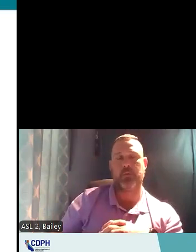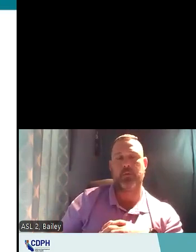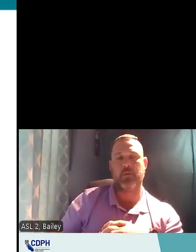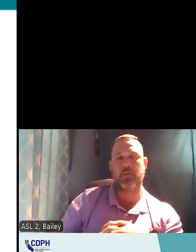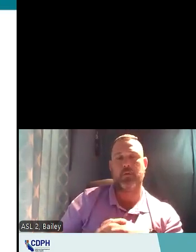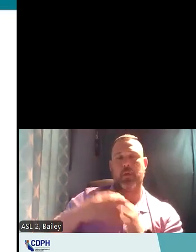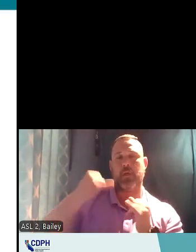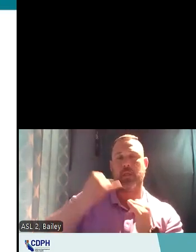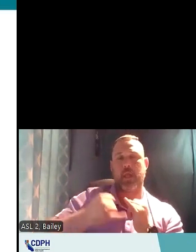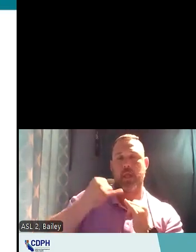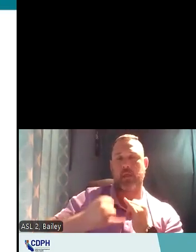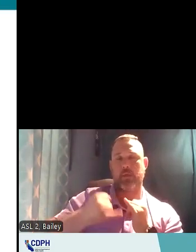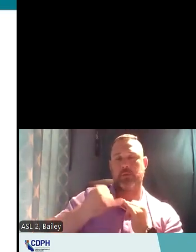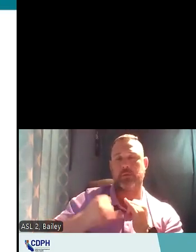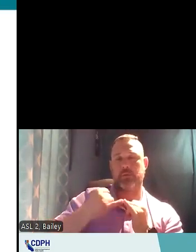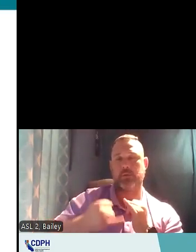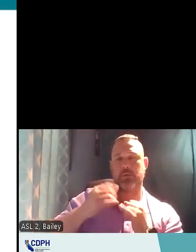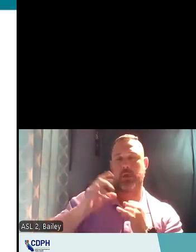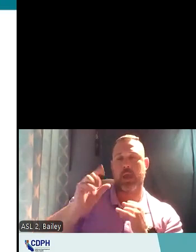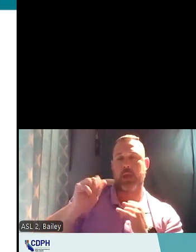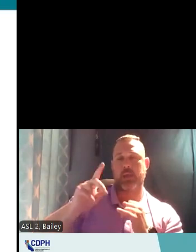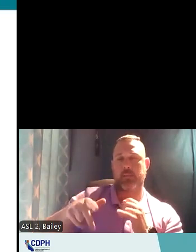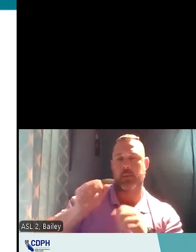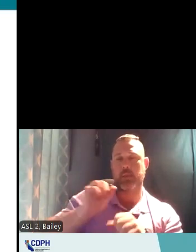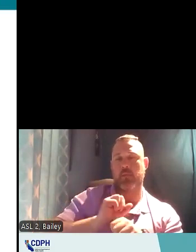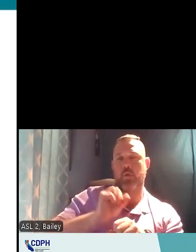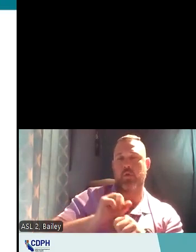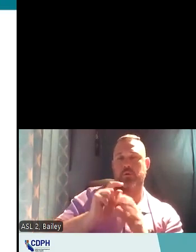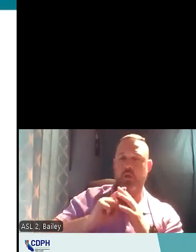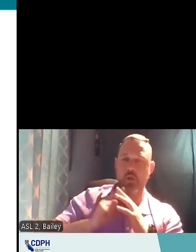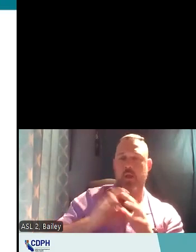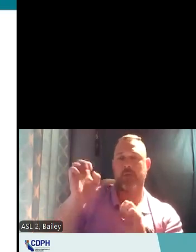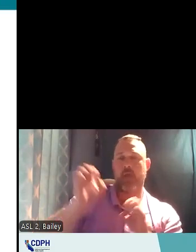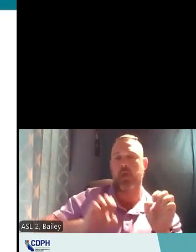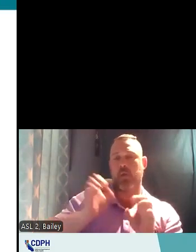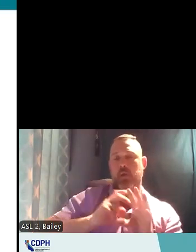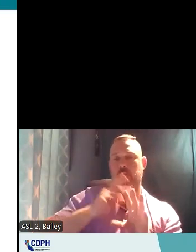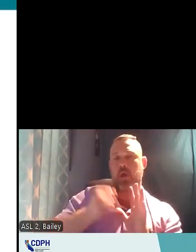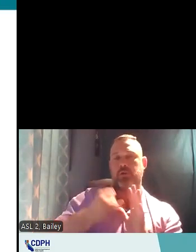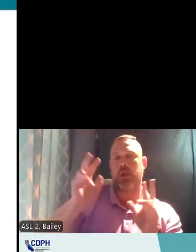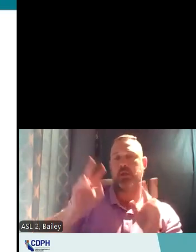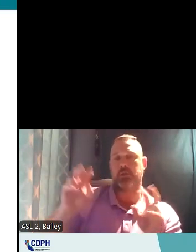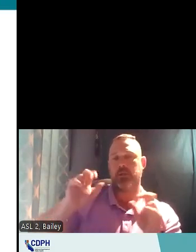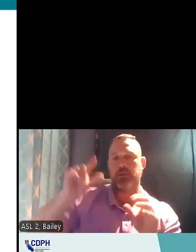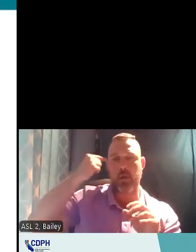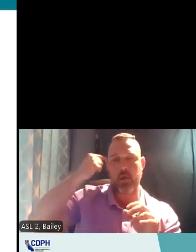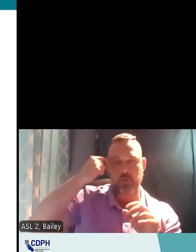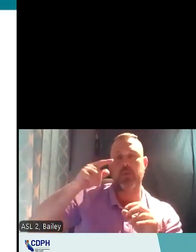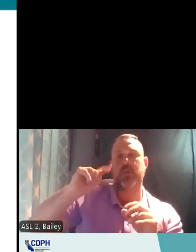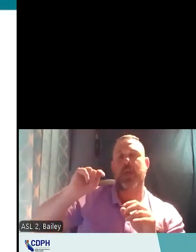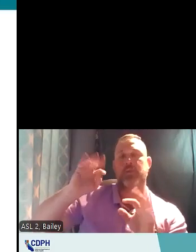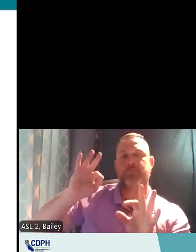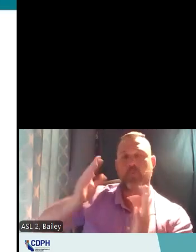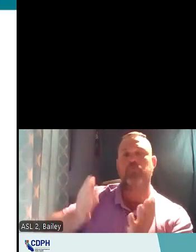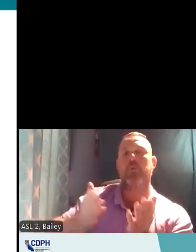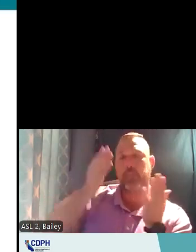And lastly, ADP is in the works of launching an evaluation project that assesses the government's task force